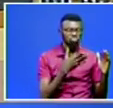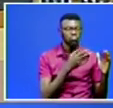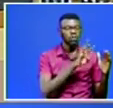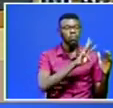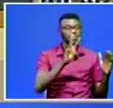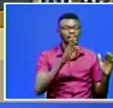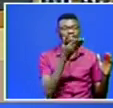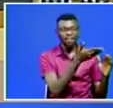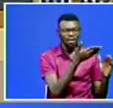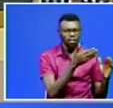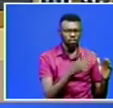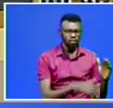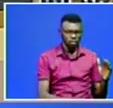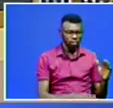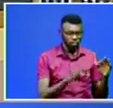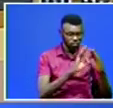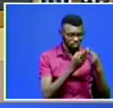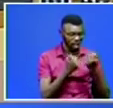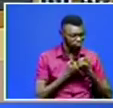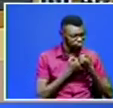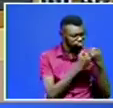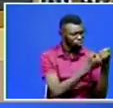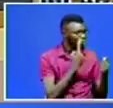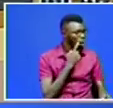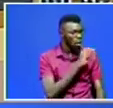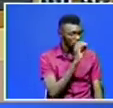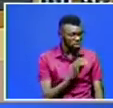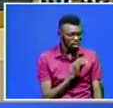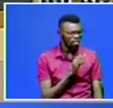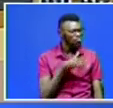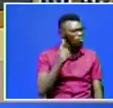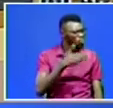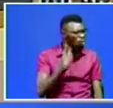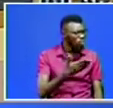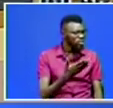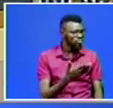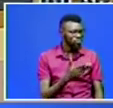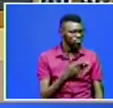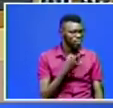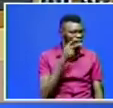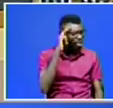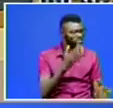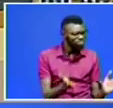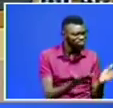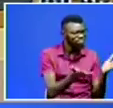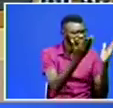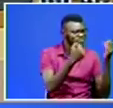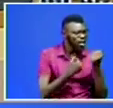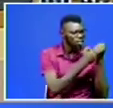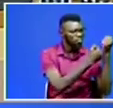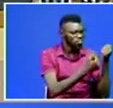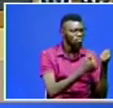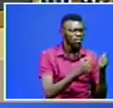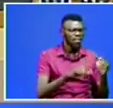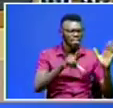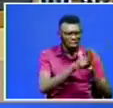websites. Do they support 100%? Was this always like, yeah, you go act ni sawa, don't bother doing